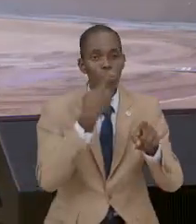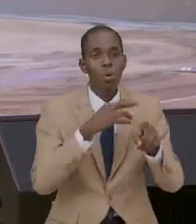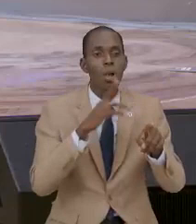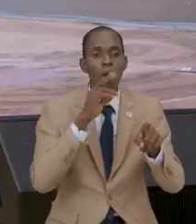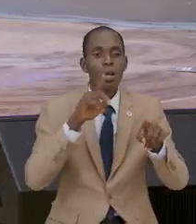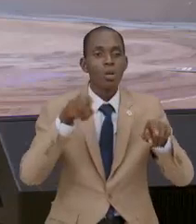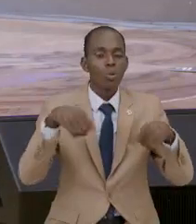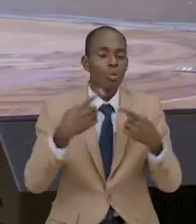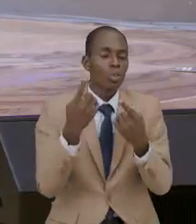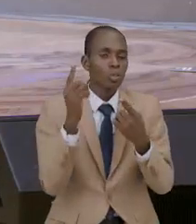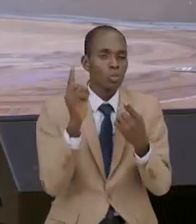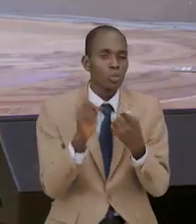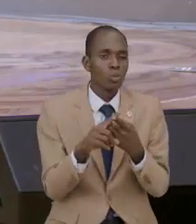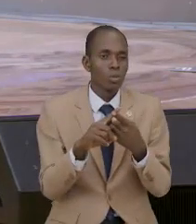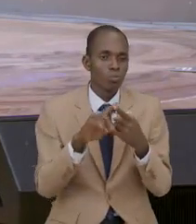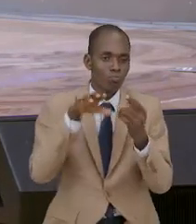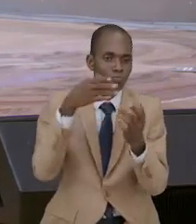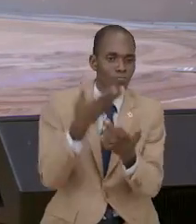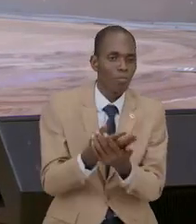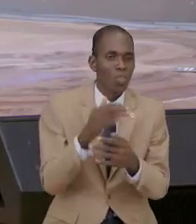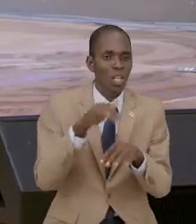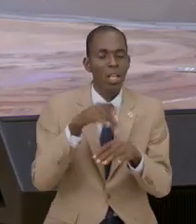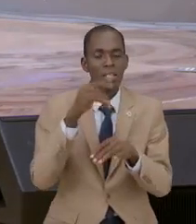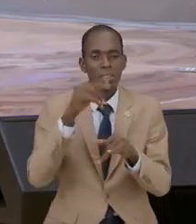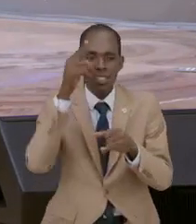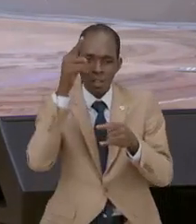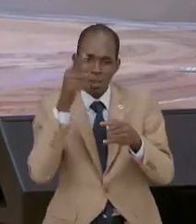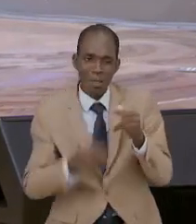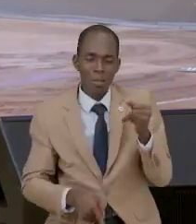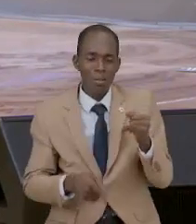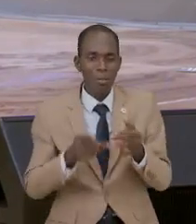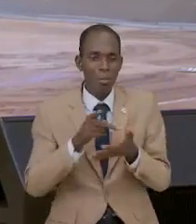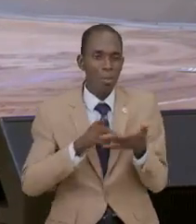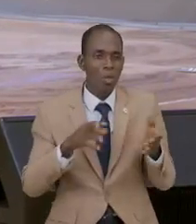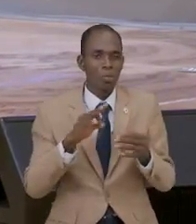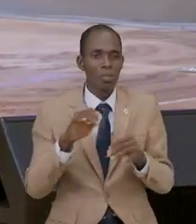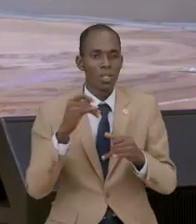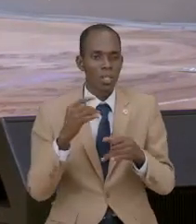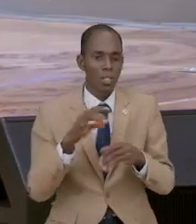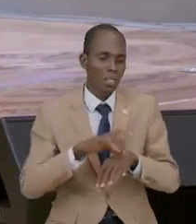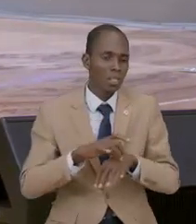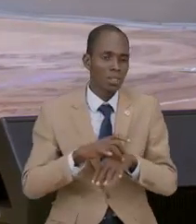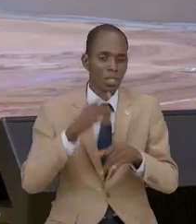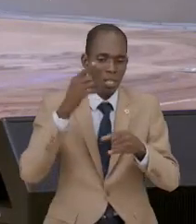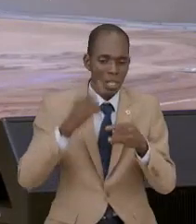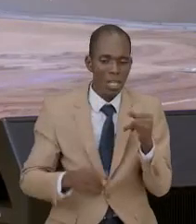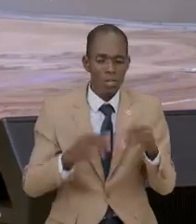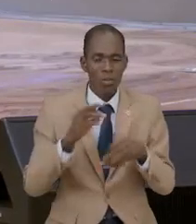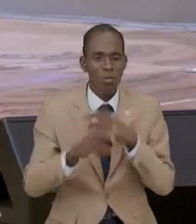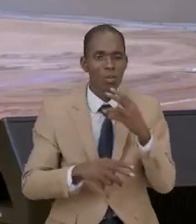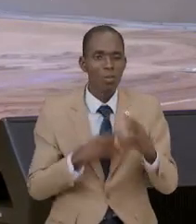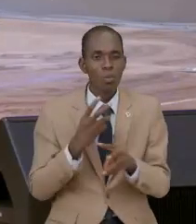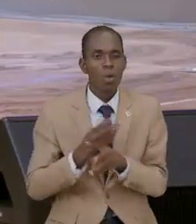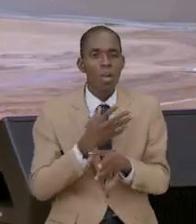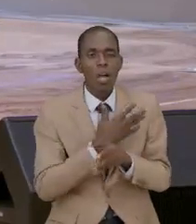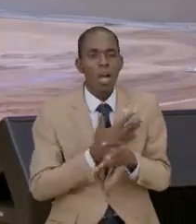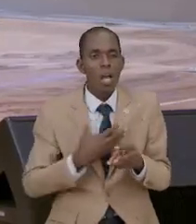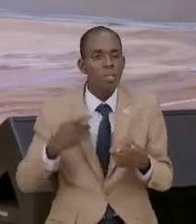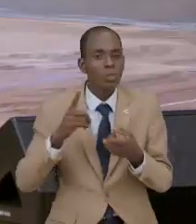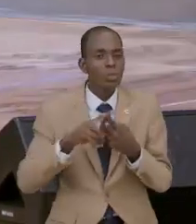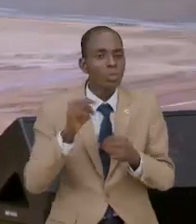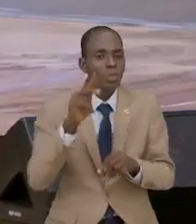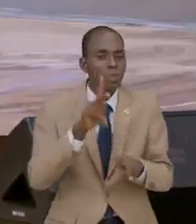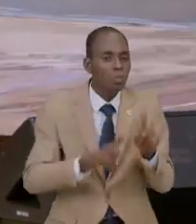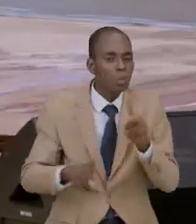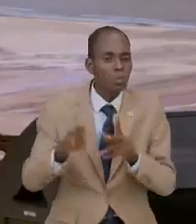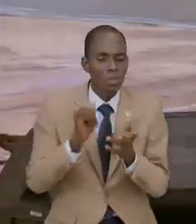to the uttermost part of the earth, to the end of the world, and to the people that live